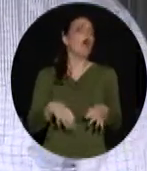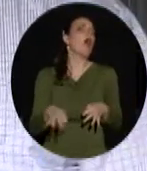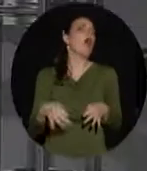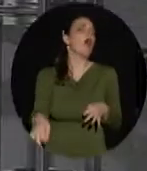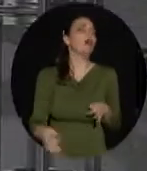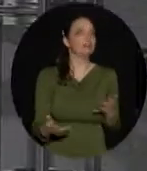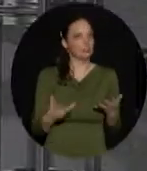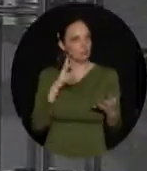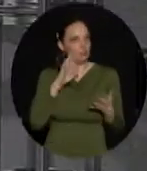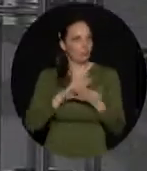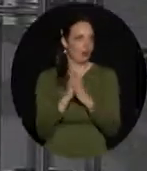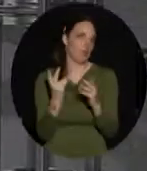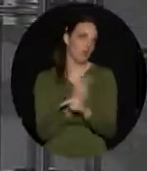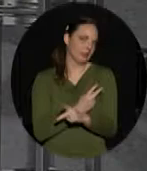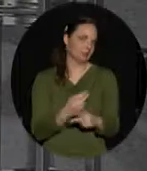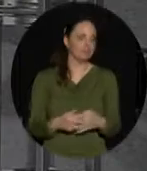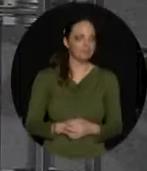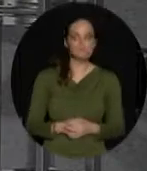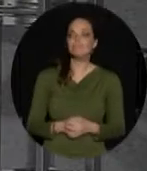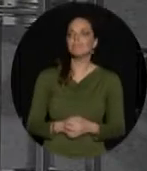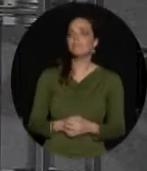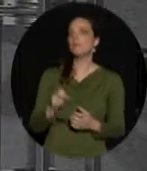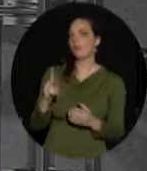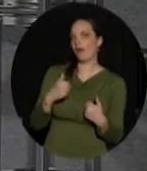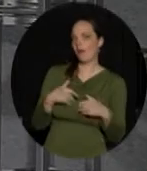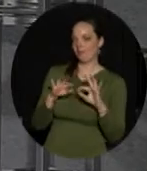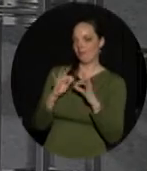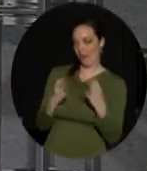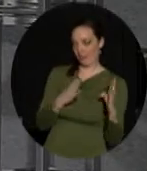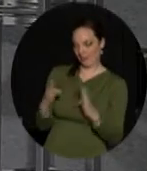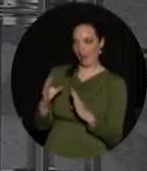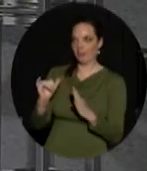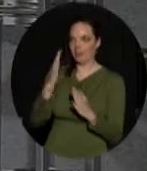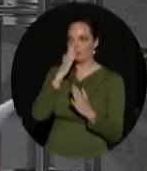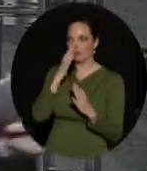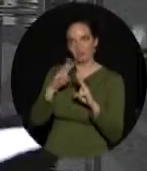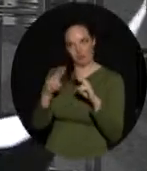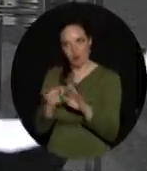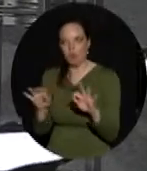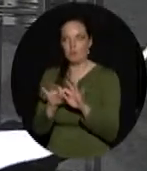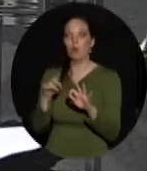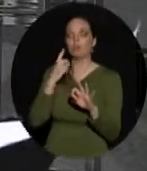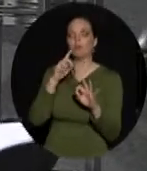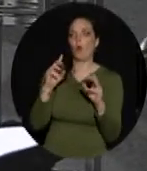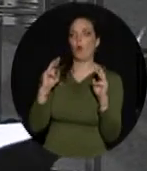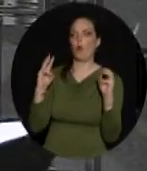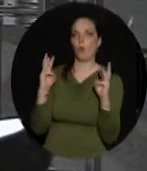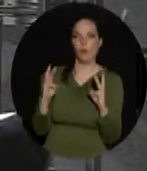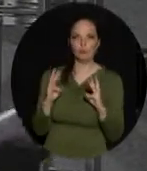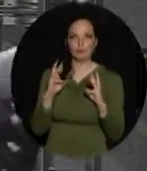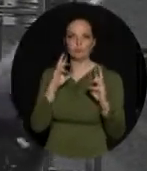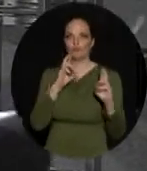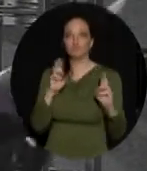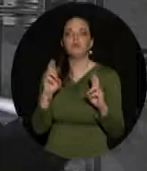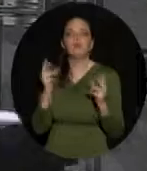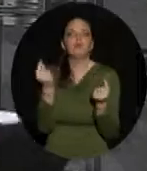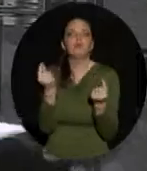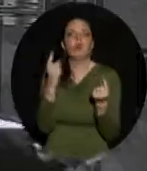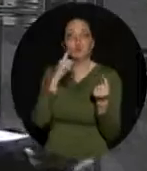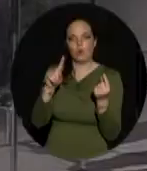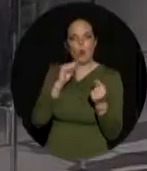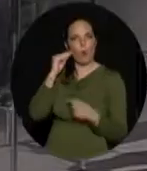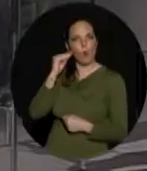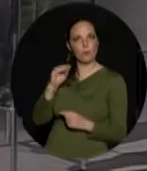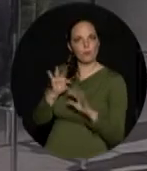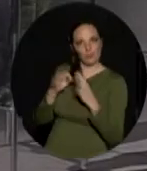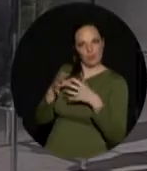developing into something worse. Now, having a family plan is always really important. And for winter preparedness, what should the families be doing at home?